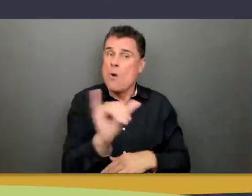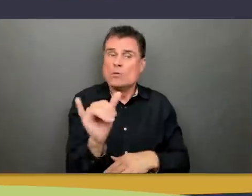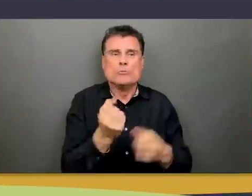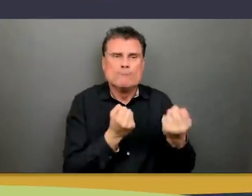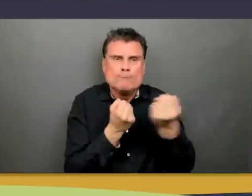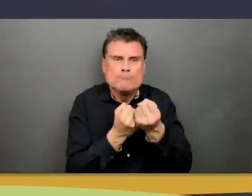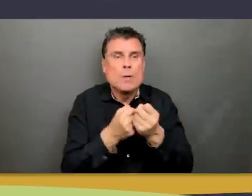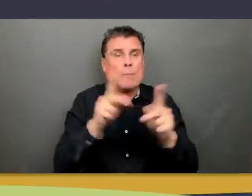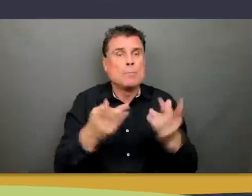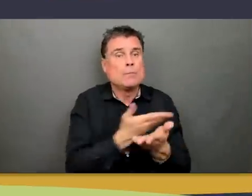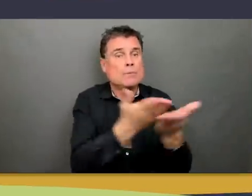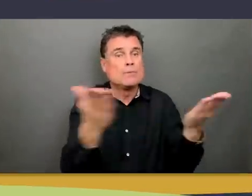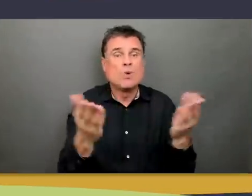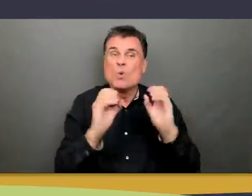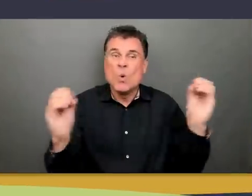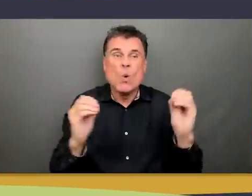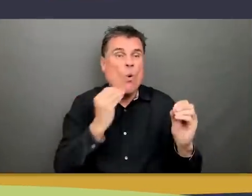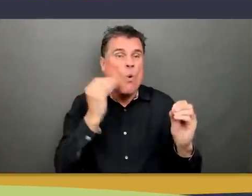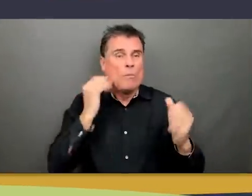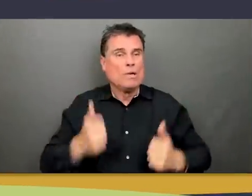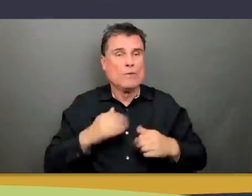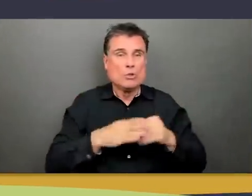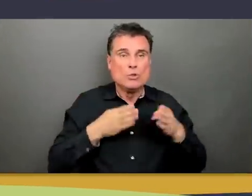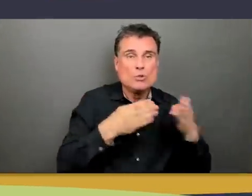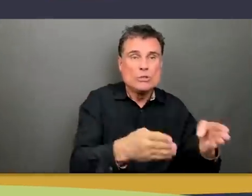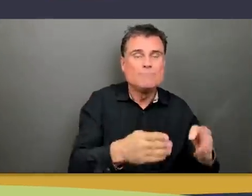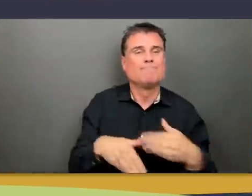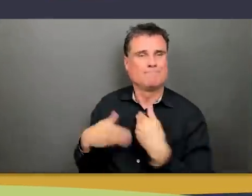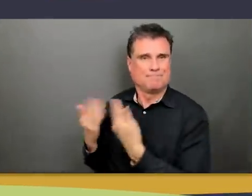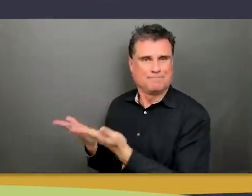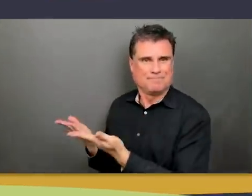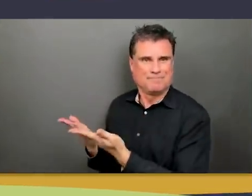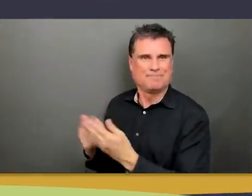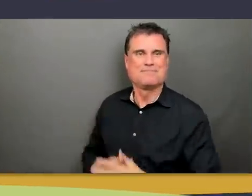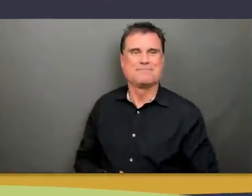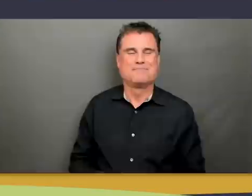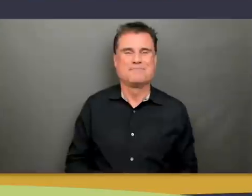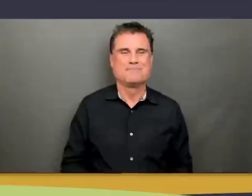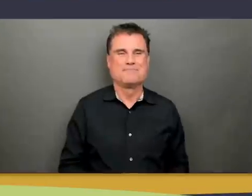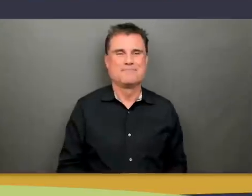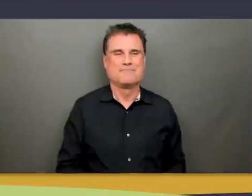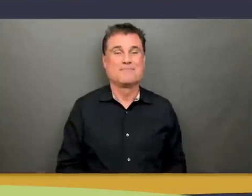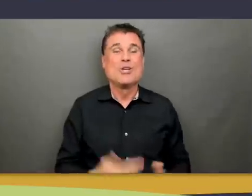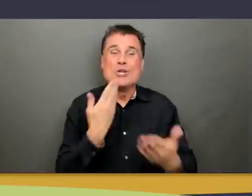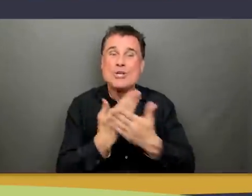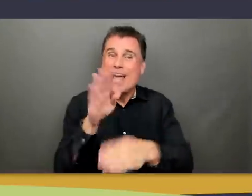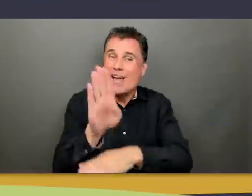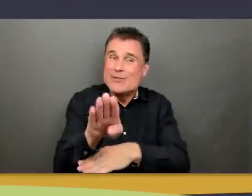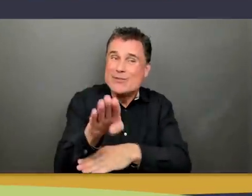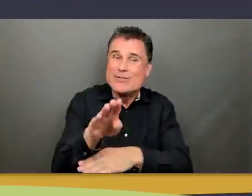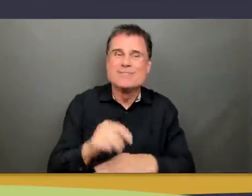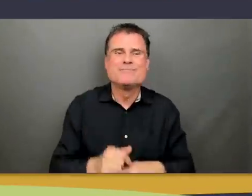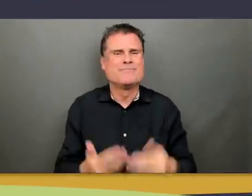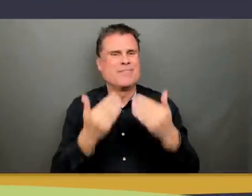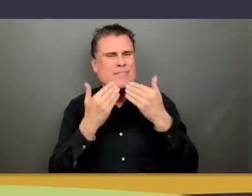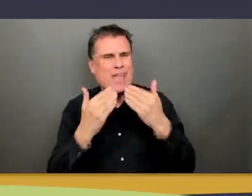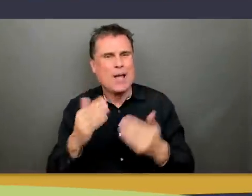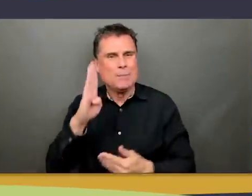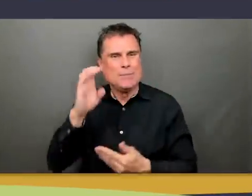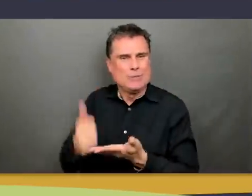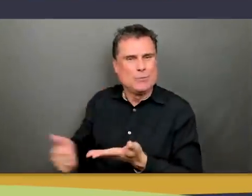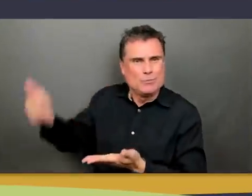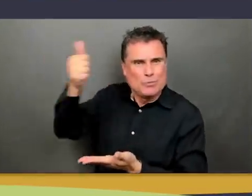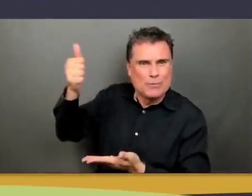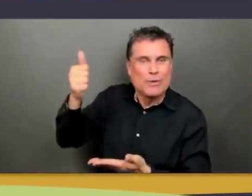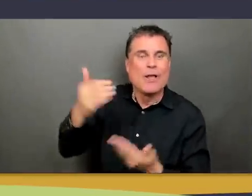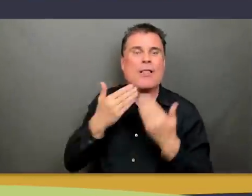Good afternoon, everyone. I am Wang Mengdie. Thank you, Premier John Horgan, Parliamentary Secretary Rachna Singh, and